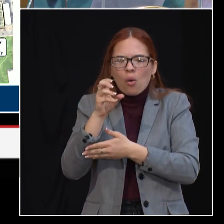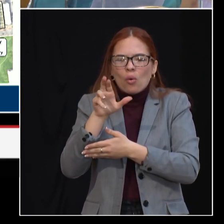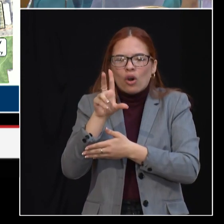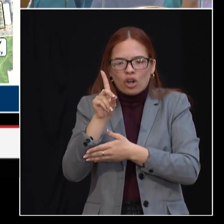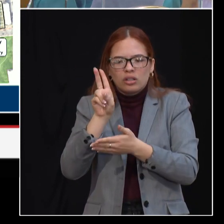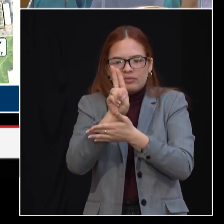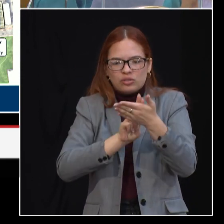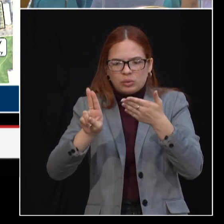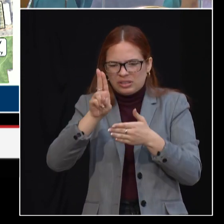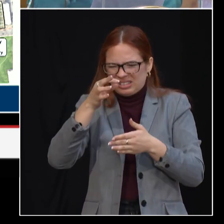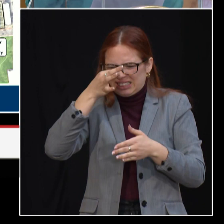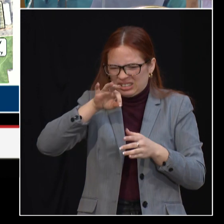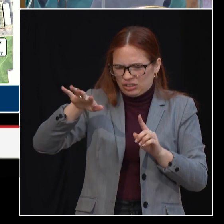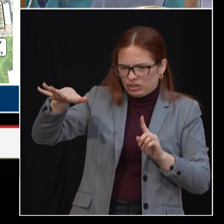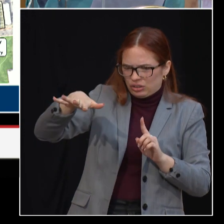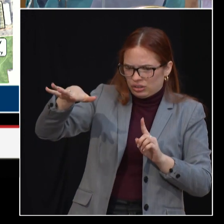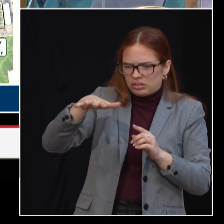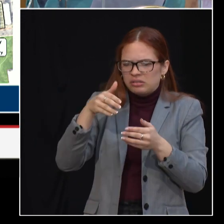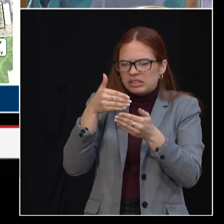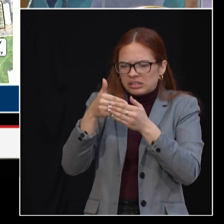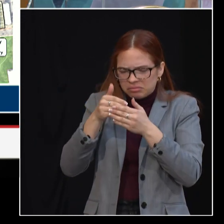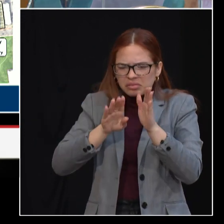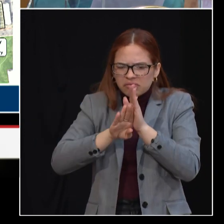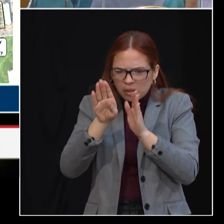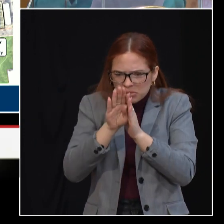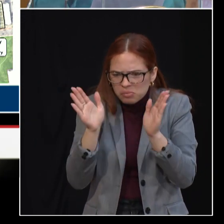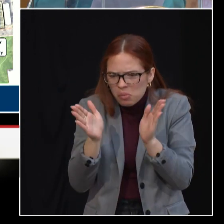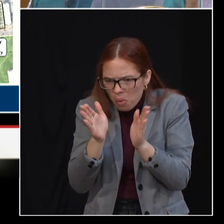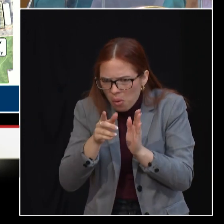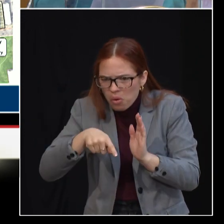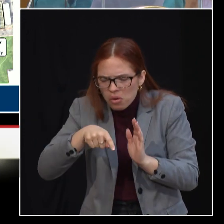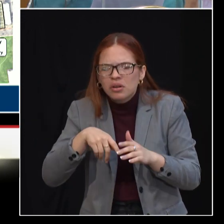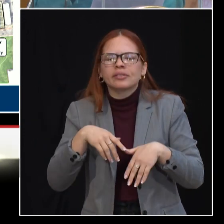smaller housing developments that contains